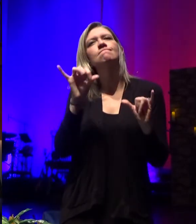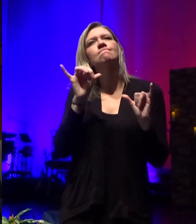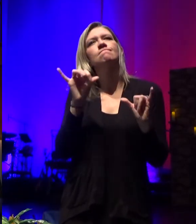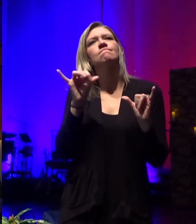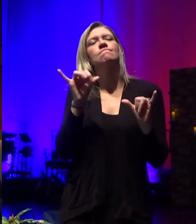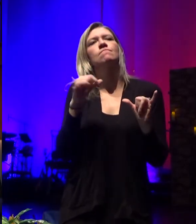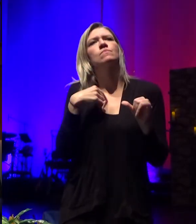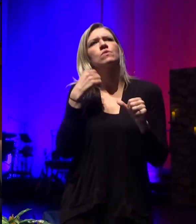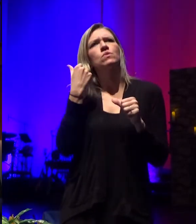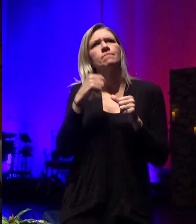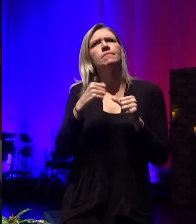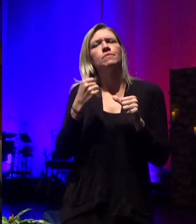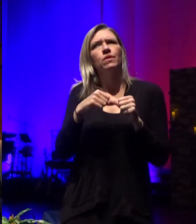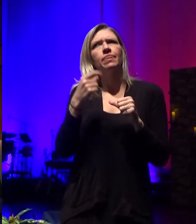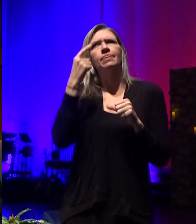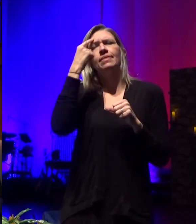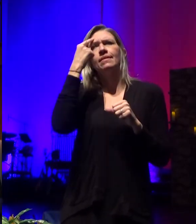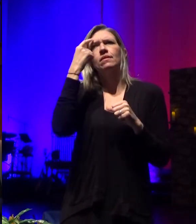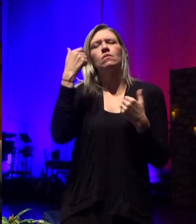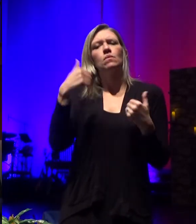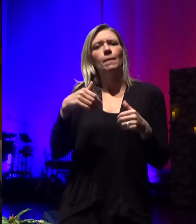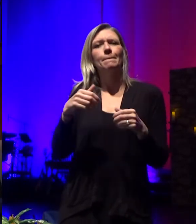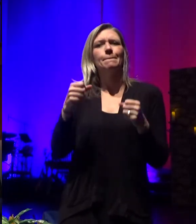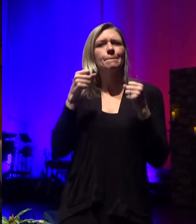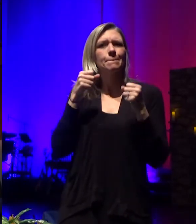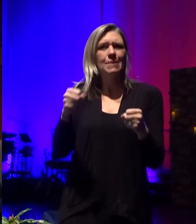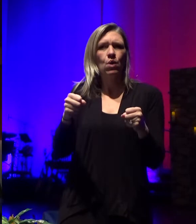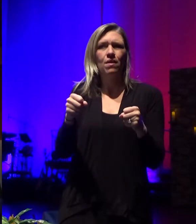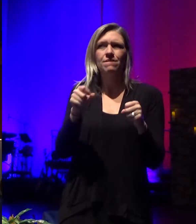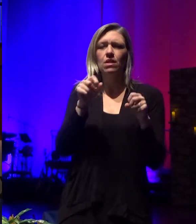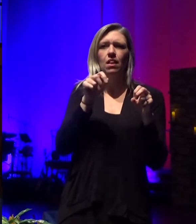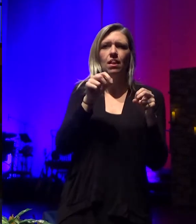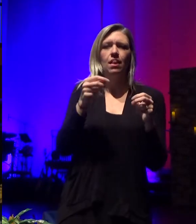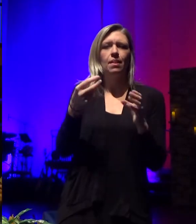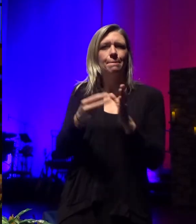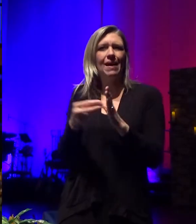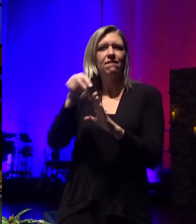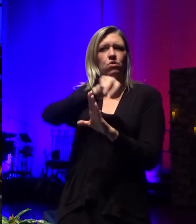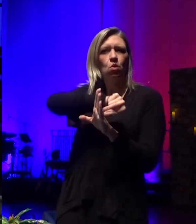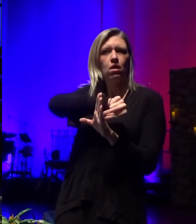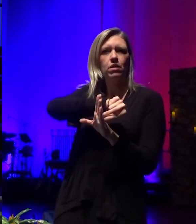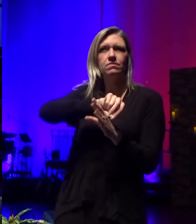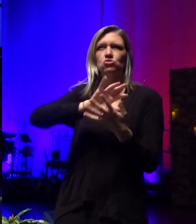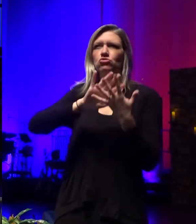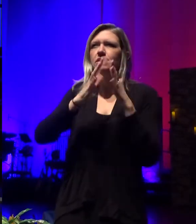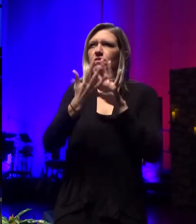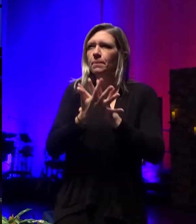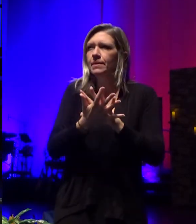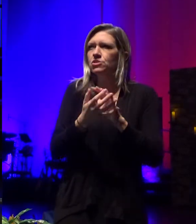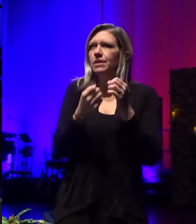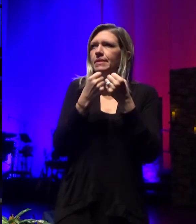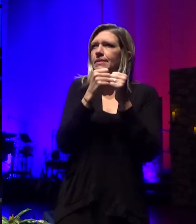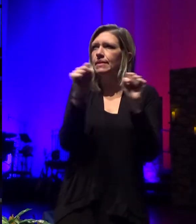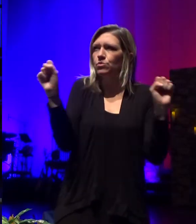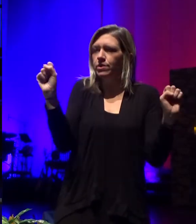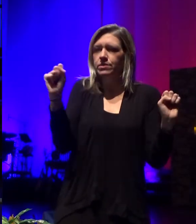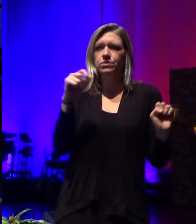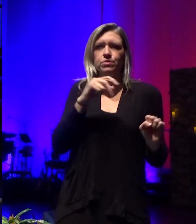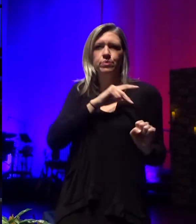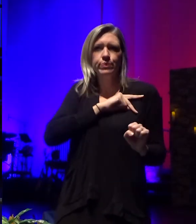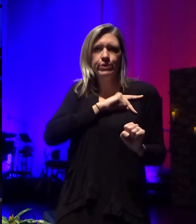a powerful metaphor of transformation, liberation, and personal